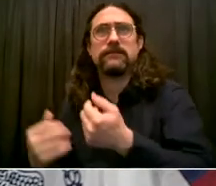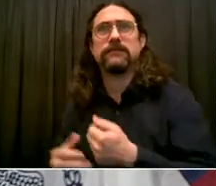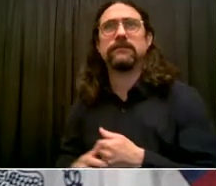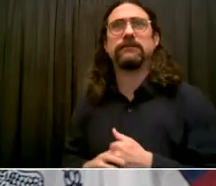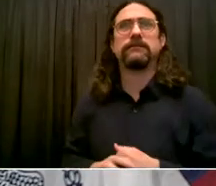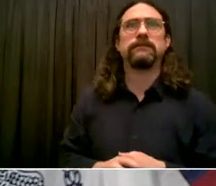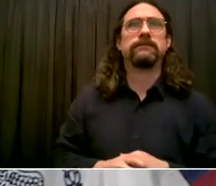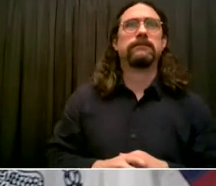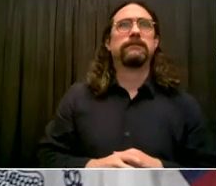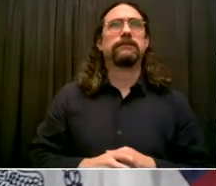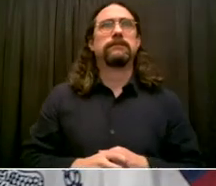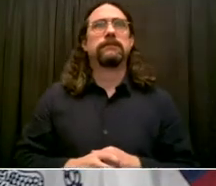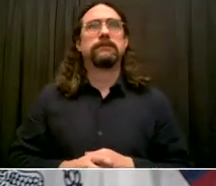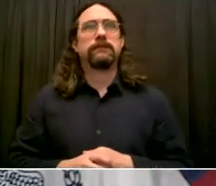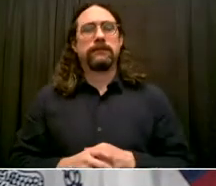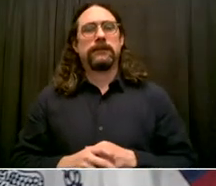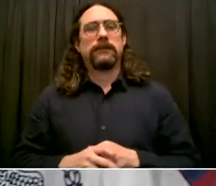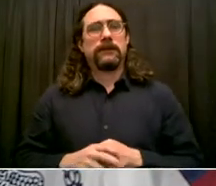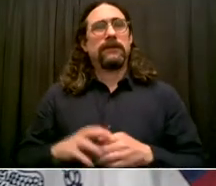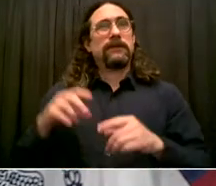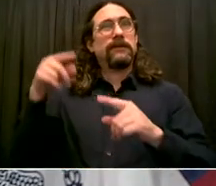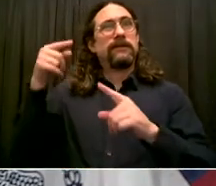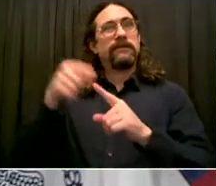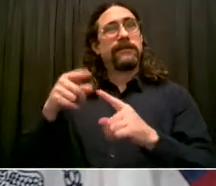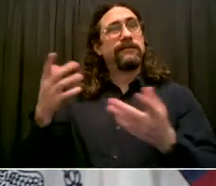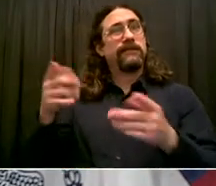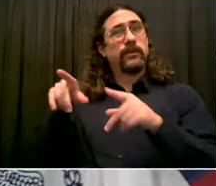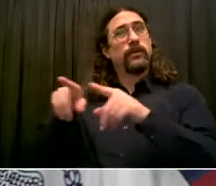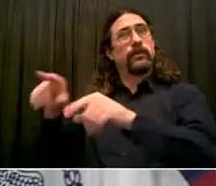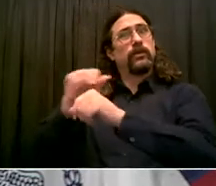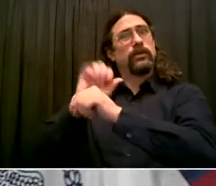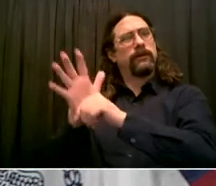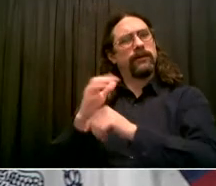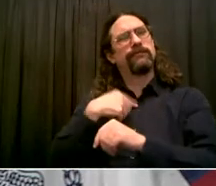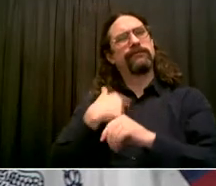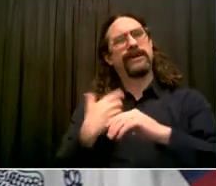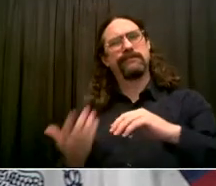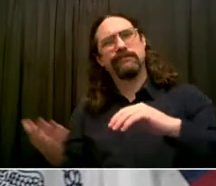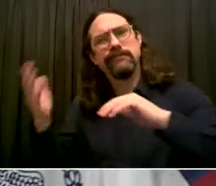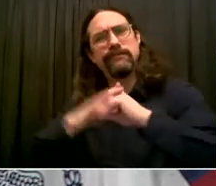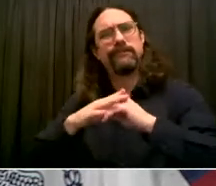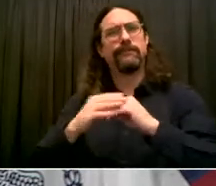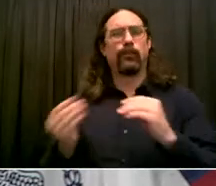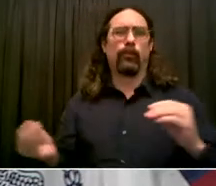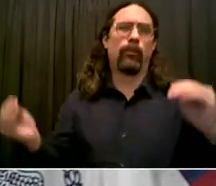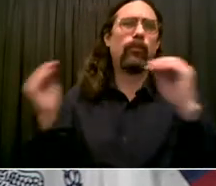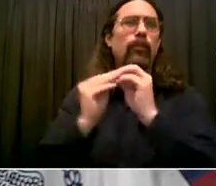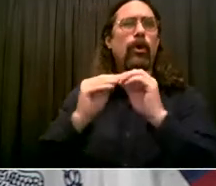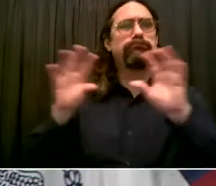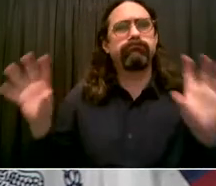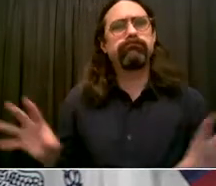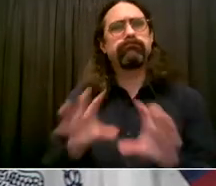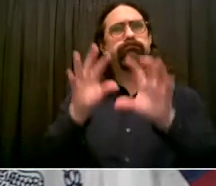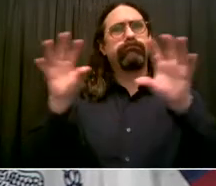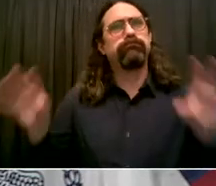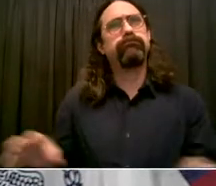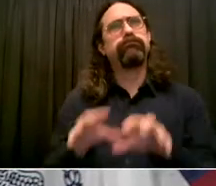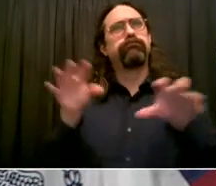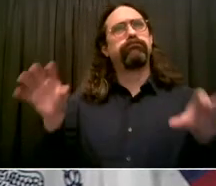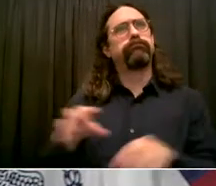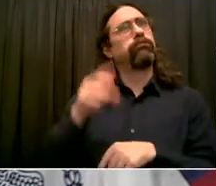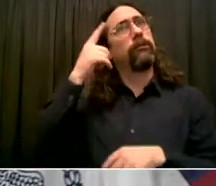mental health problems, who need services. We've been expanding supportive housing even as COVID has continued. We put together a plan